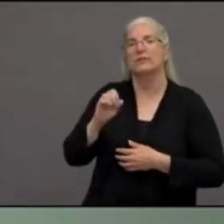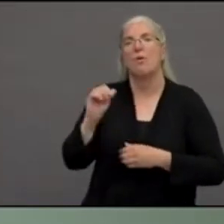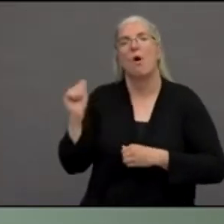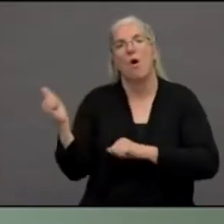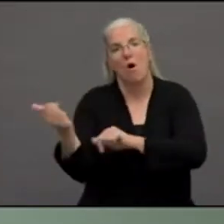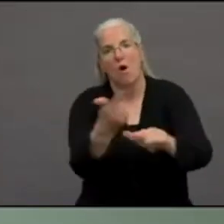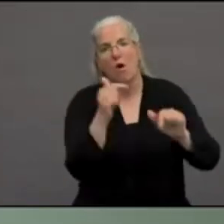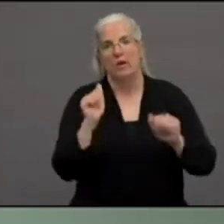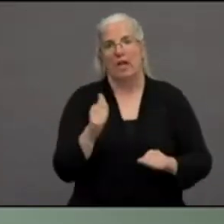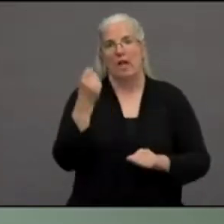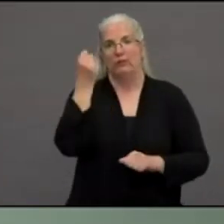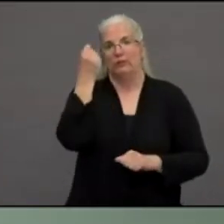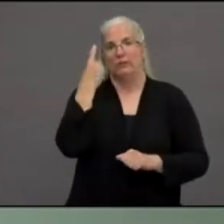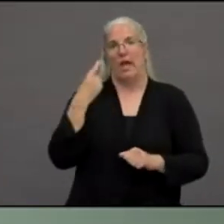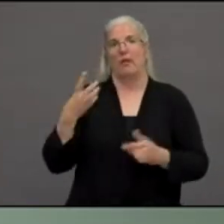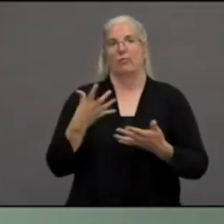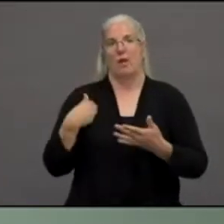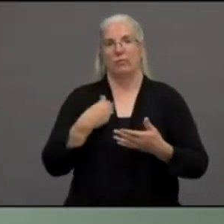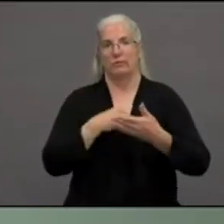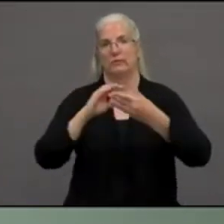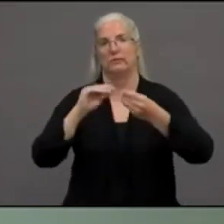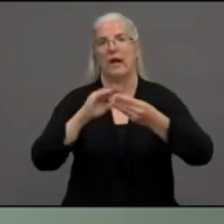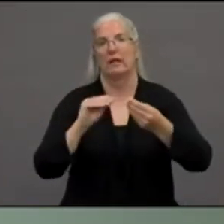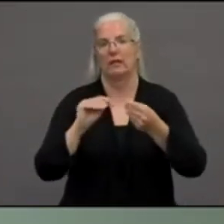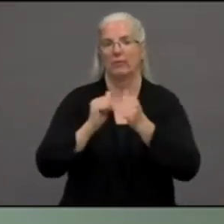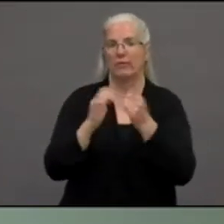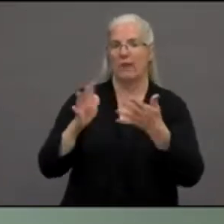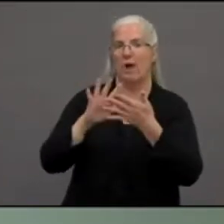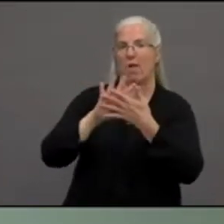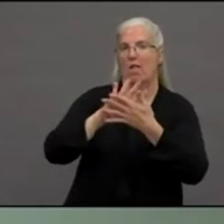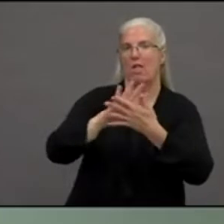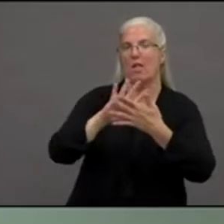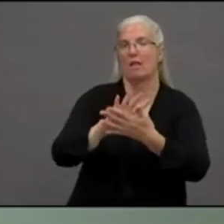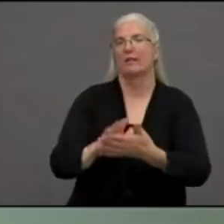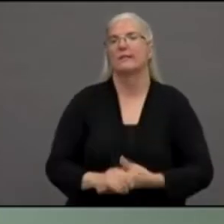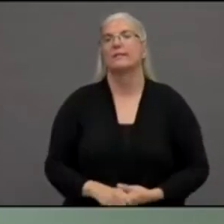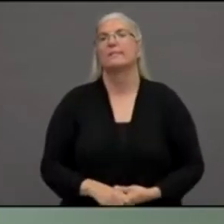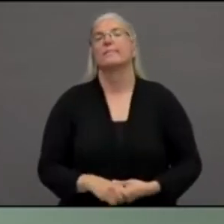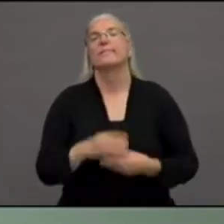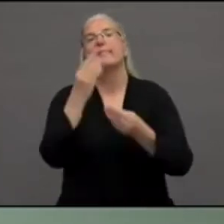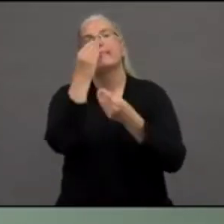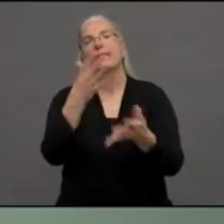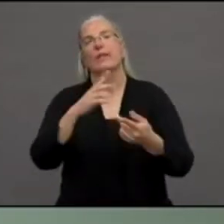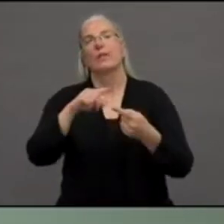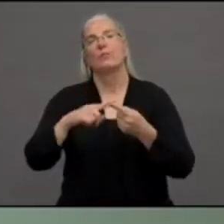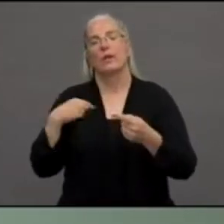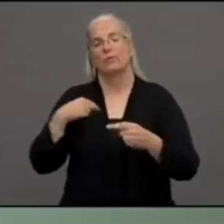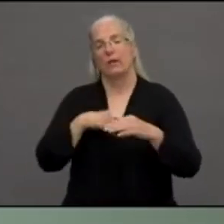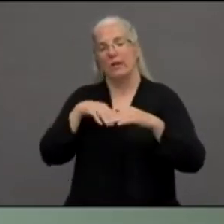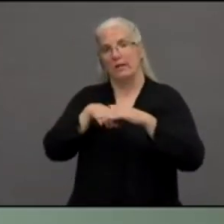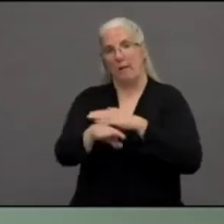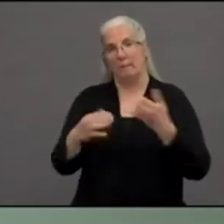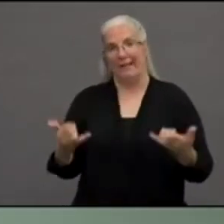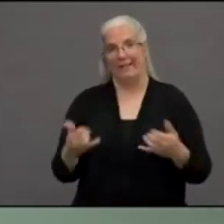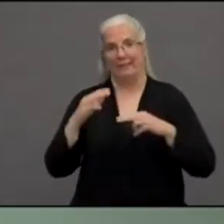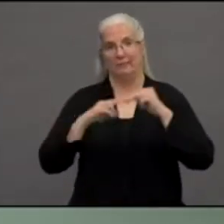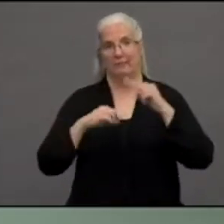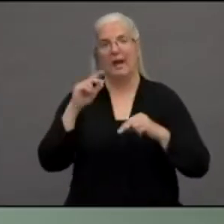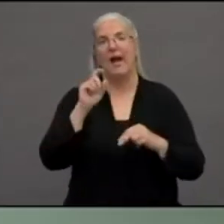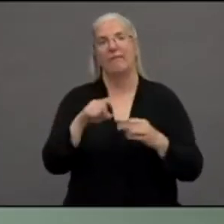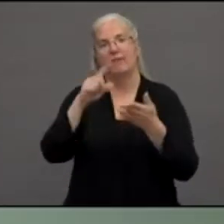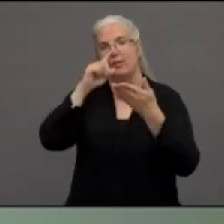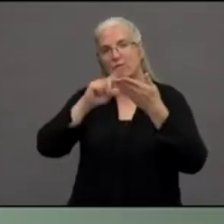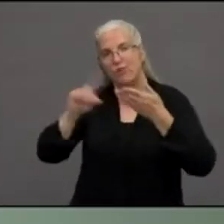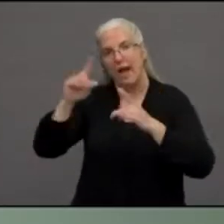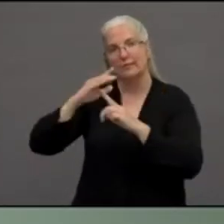are communicating. But I want to let you know, when we come into the building, we have to go through a nurse's station. They check our temperature.